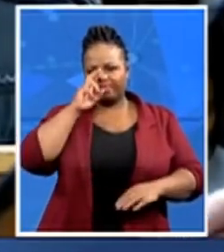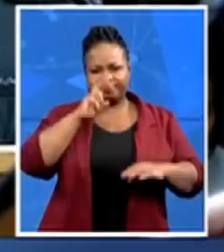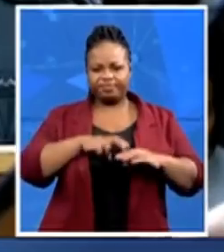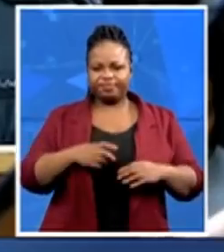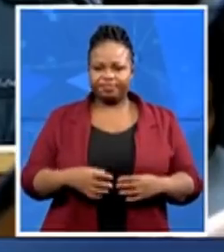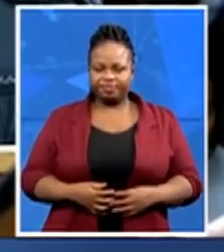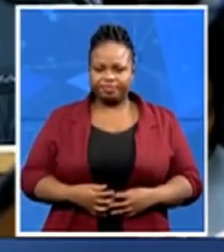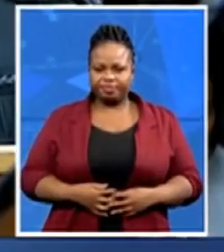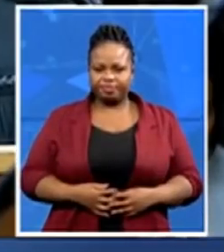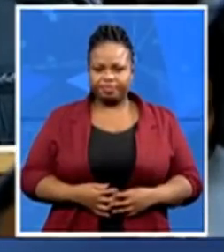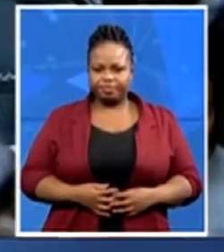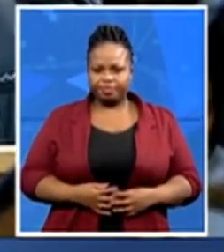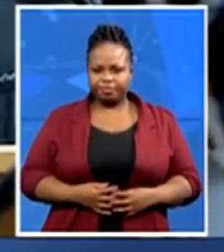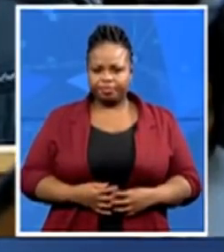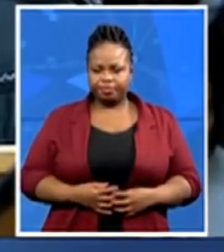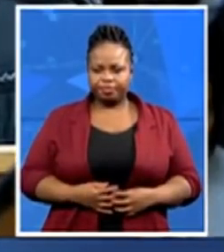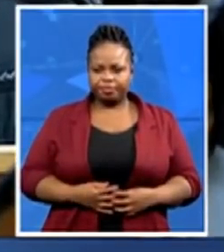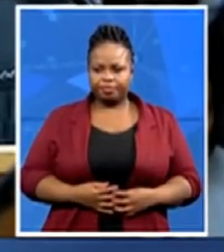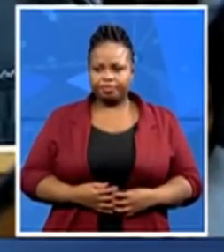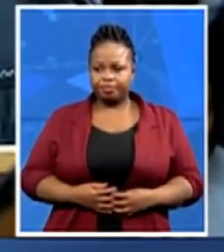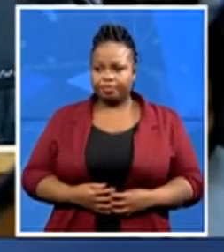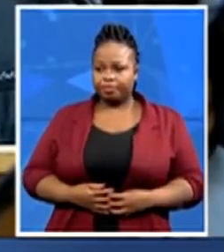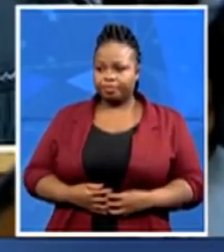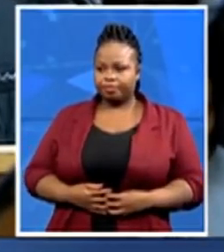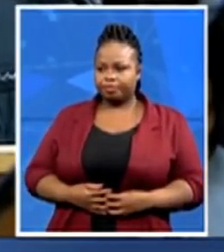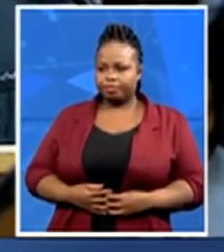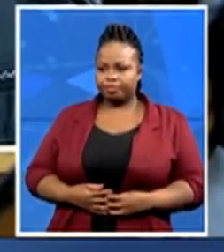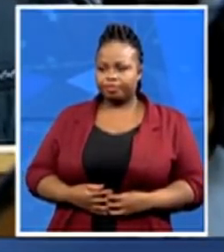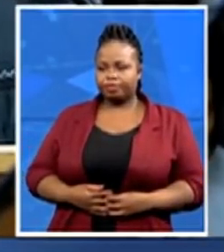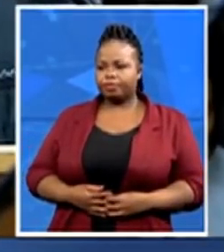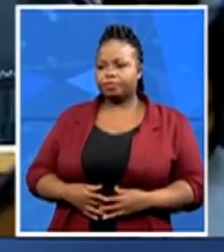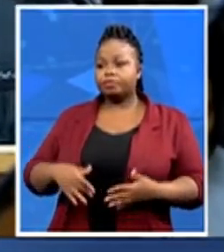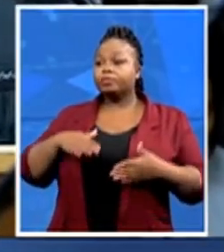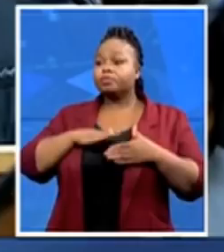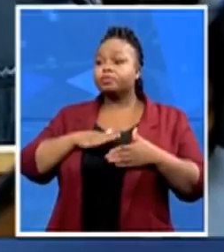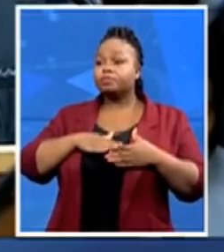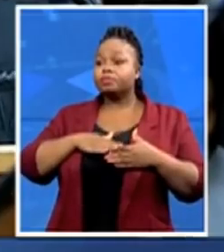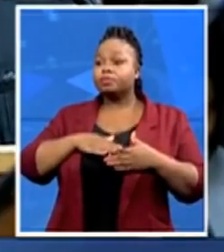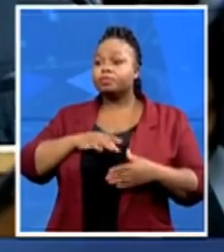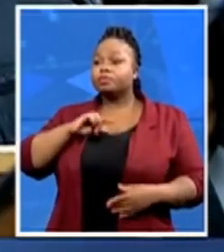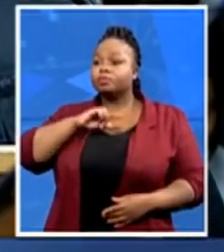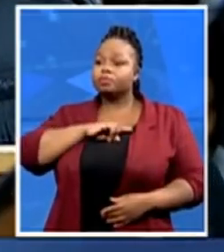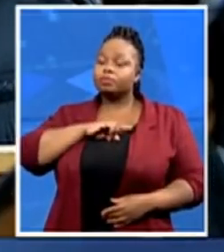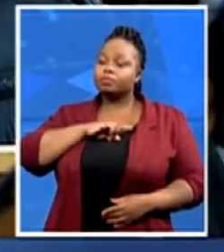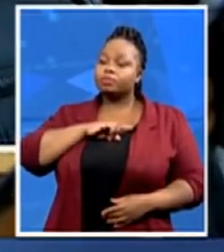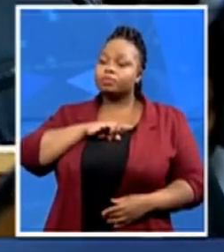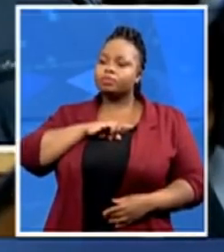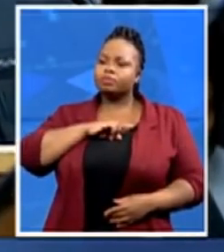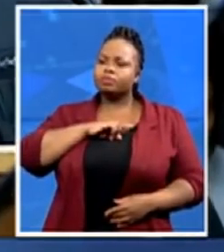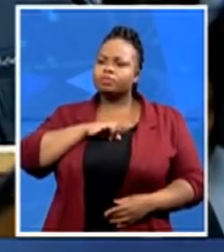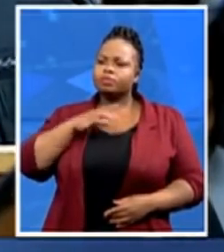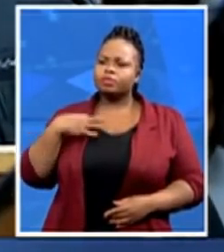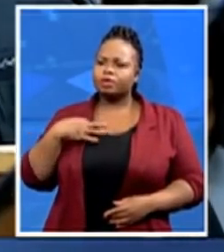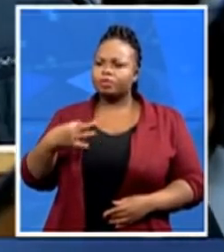the reasons why the state believes that the applicant should not be granted bail. With regards to the offences